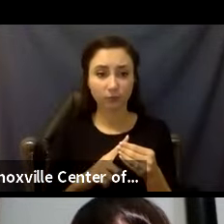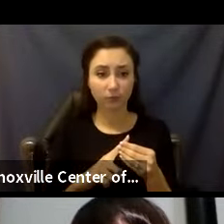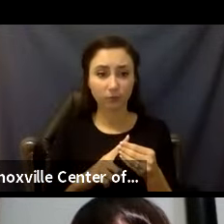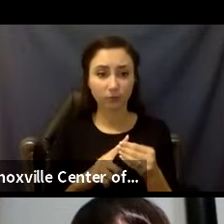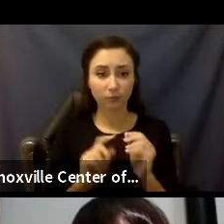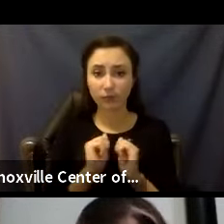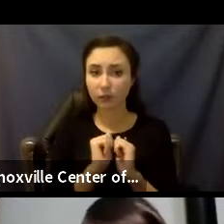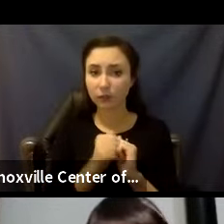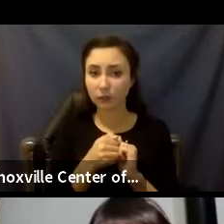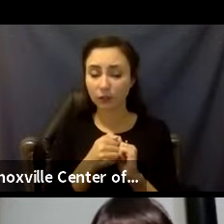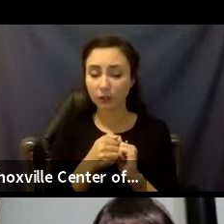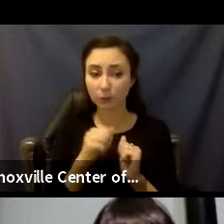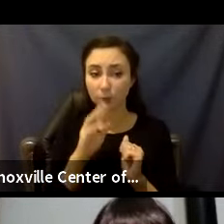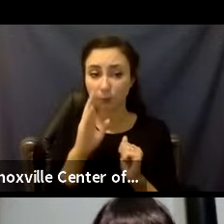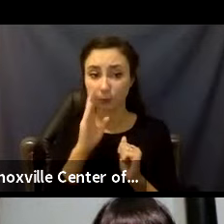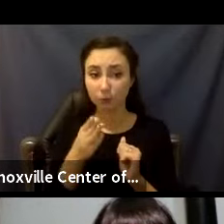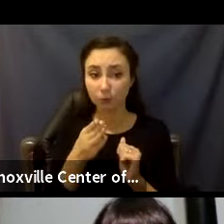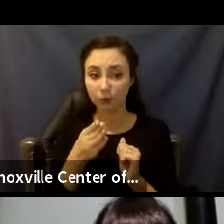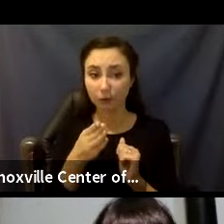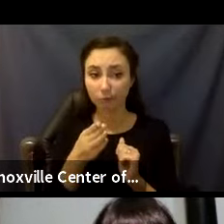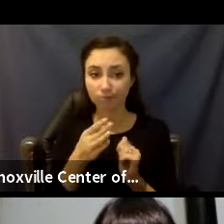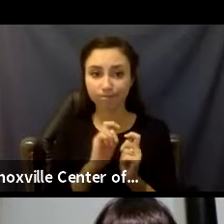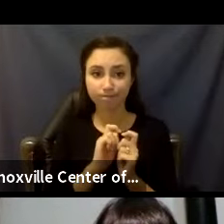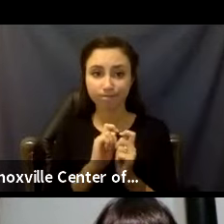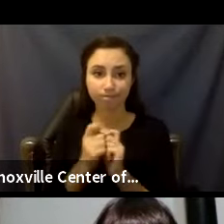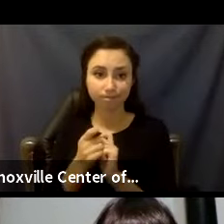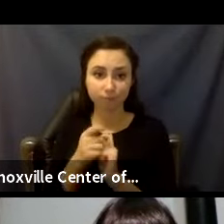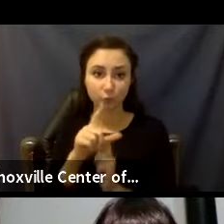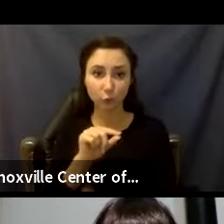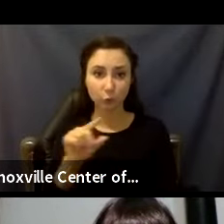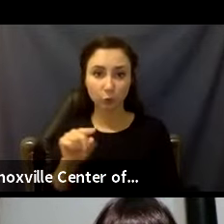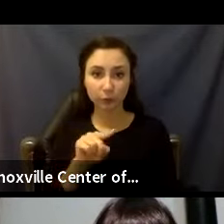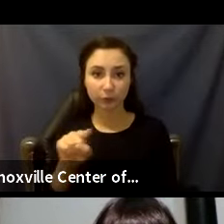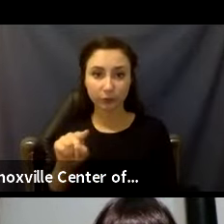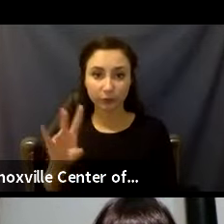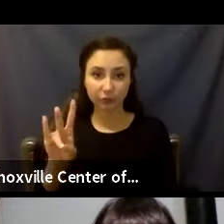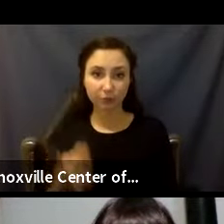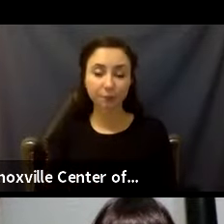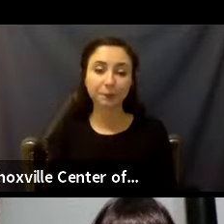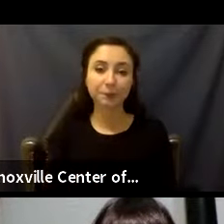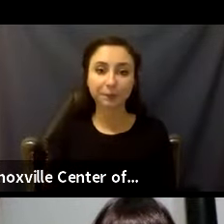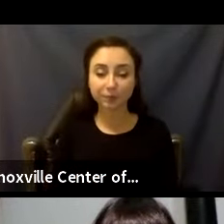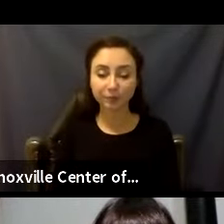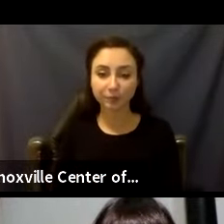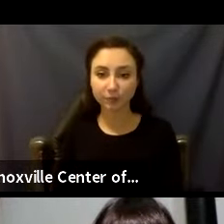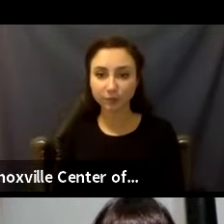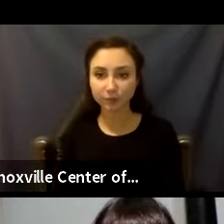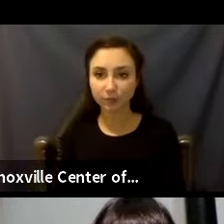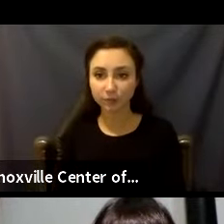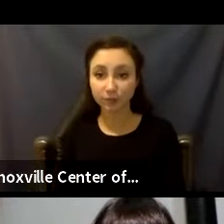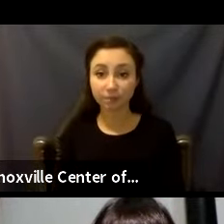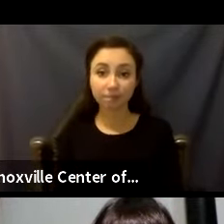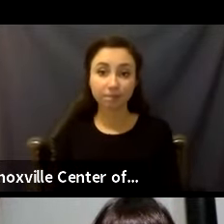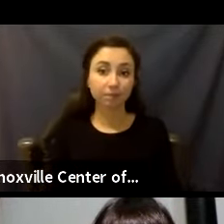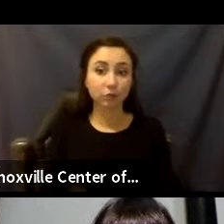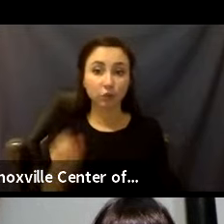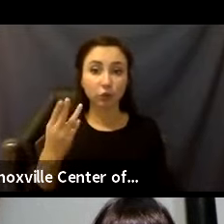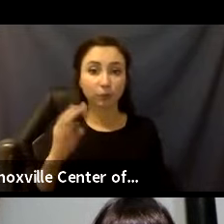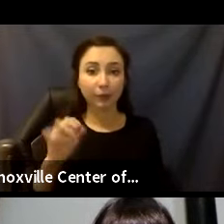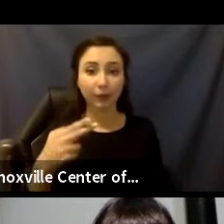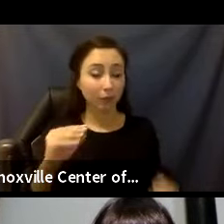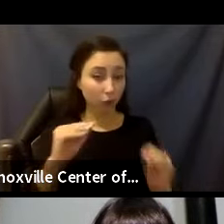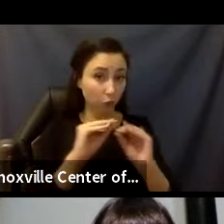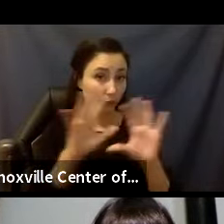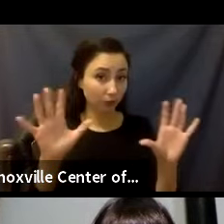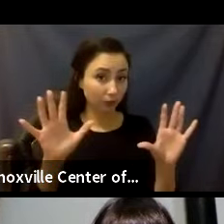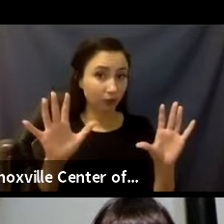how we're going to maybe reconfigure slightly 2020-7. Just a clarification that we are